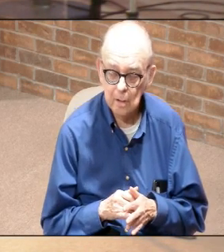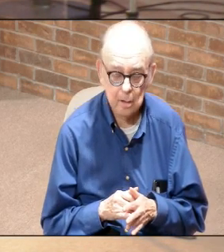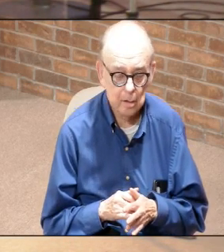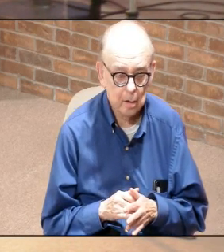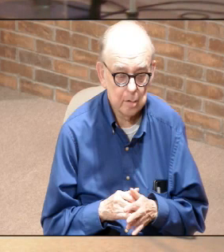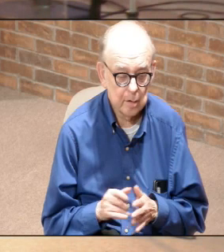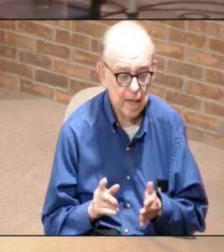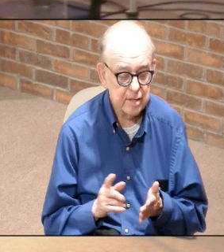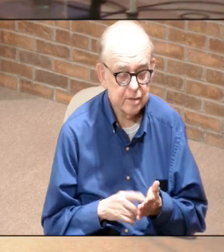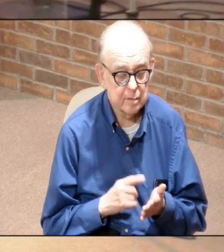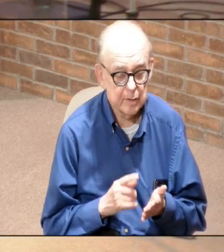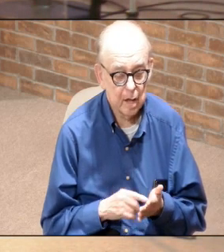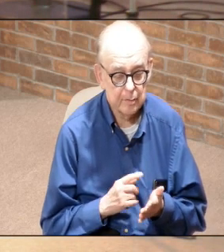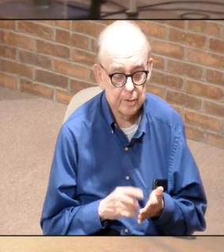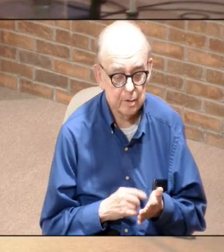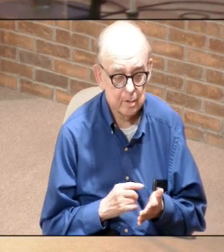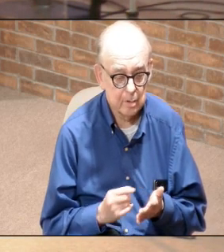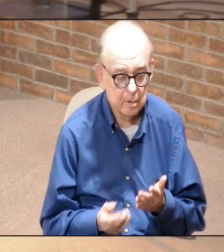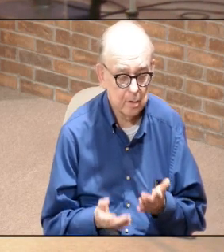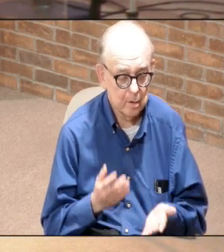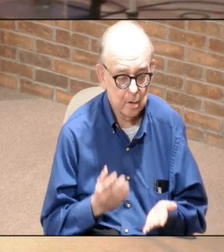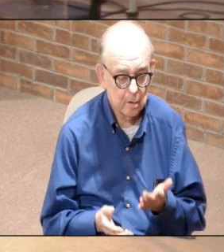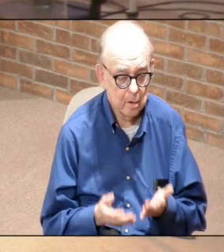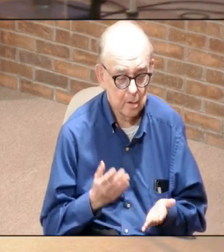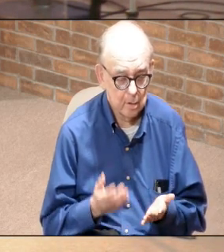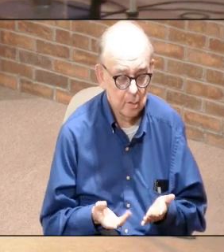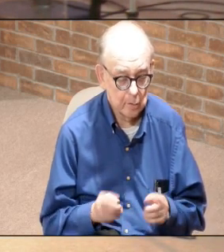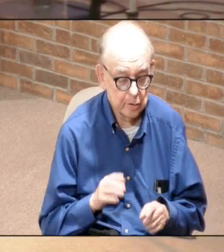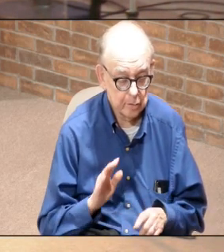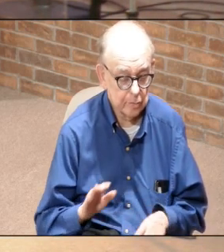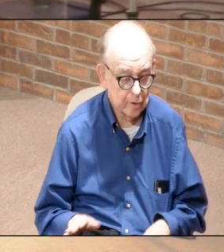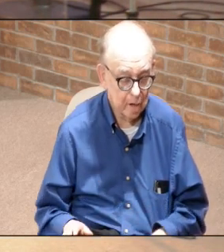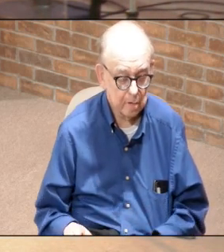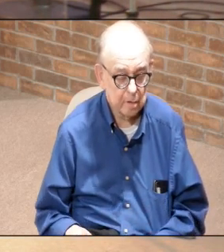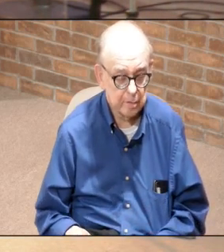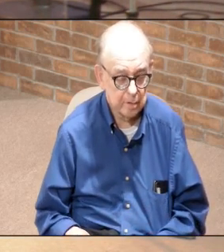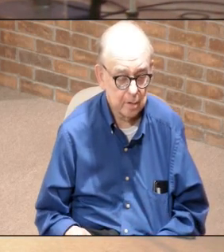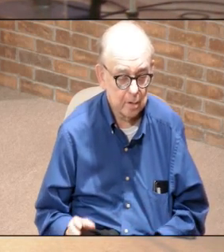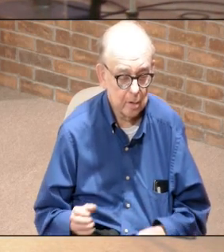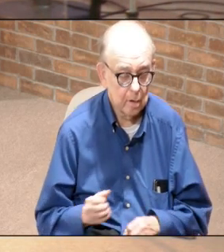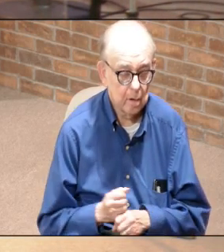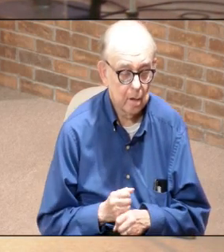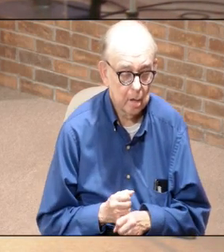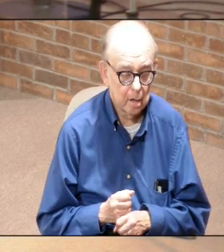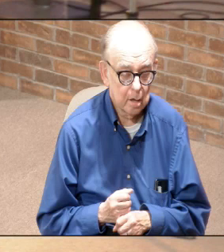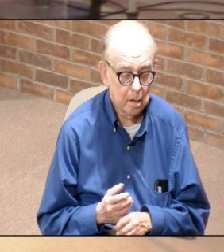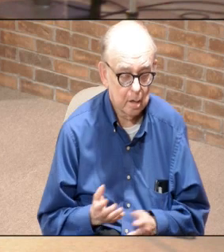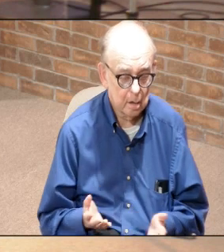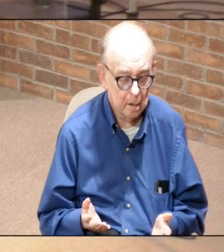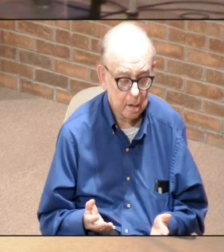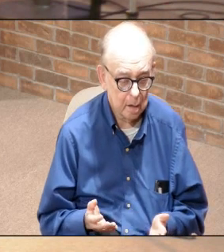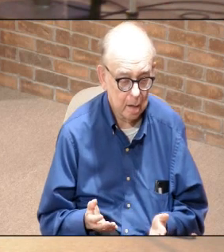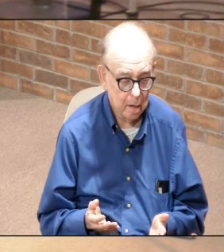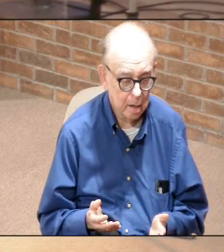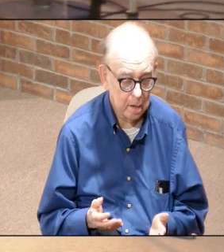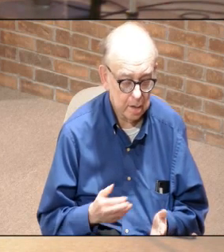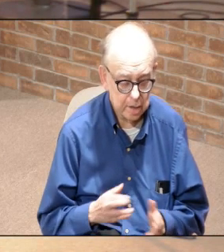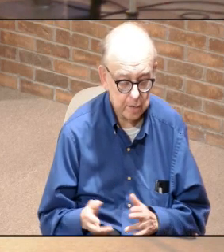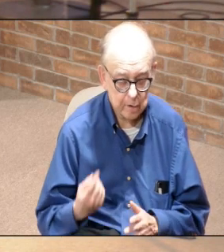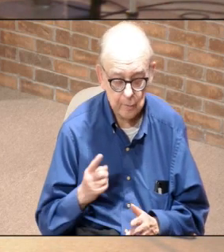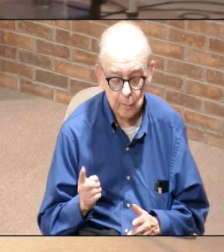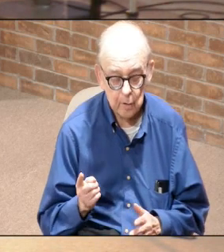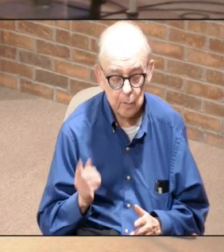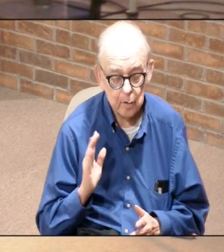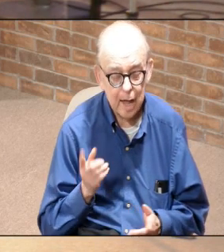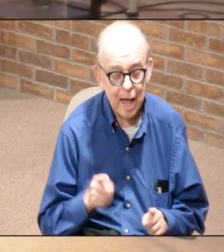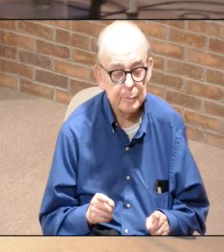And sometimes it may be when you're a child, getting you ready for what's going to happen